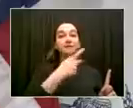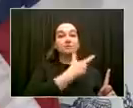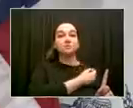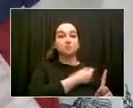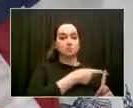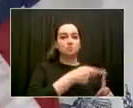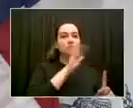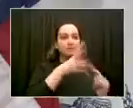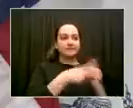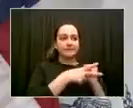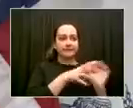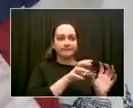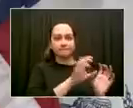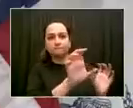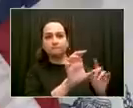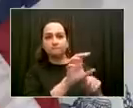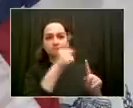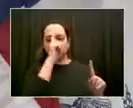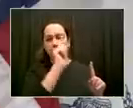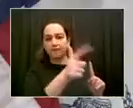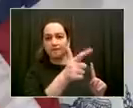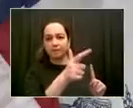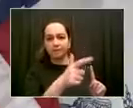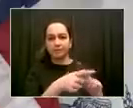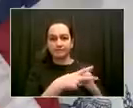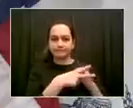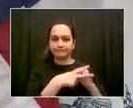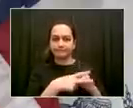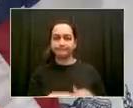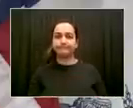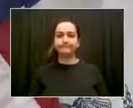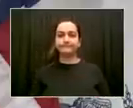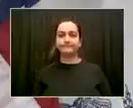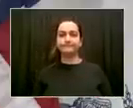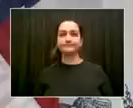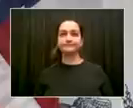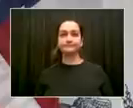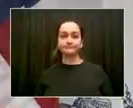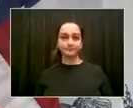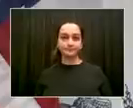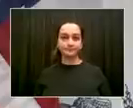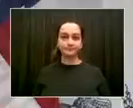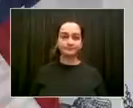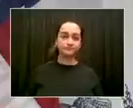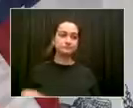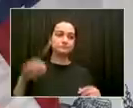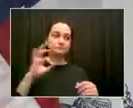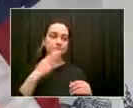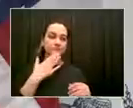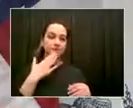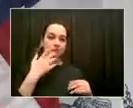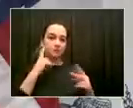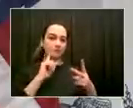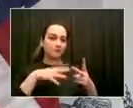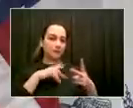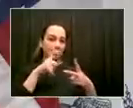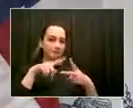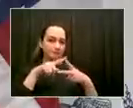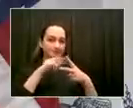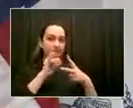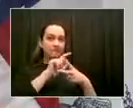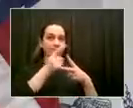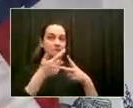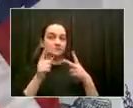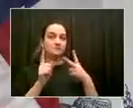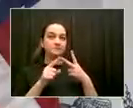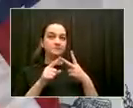so much. And a few weeks ago, the city department, the Parks and Wildlife Unit released a report titled Managing